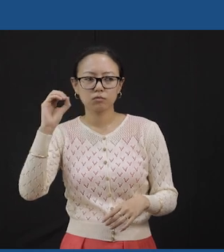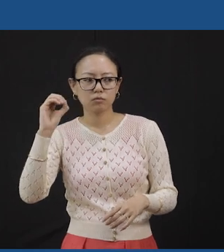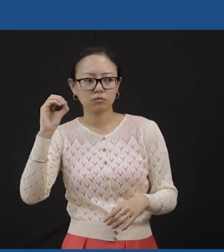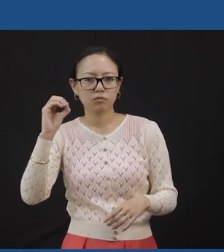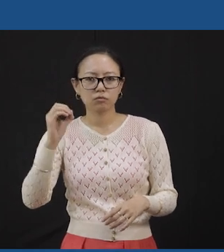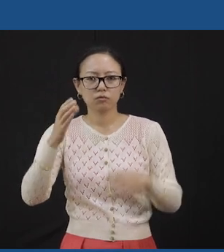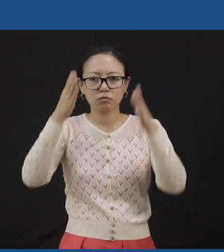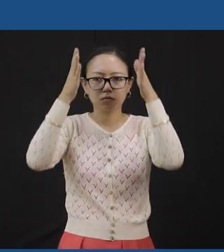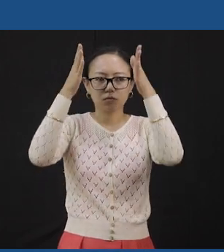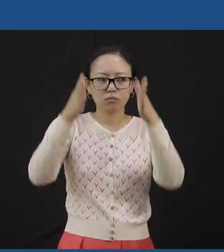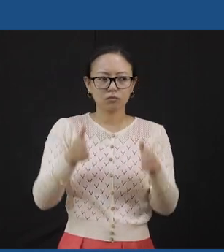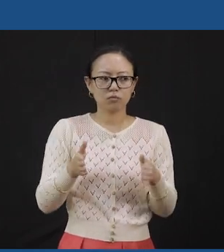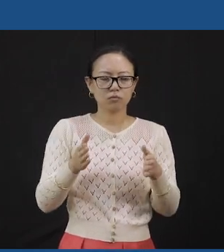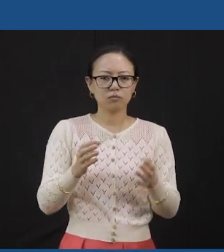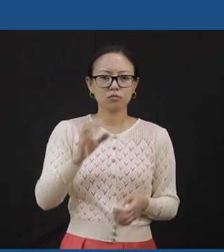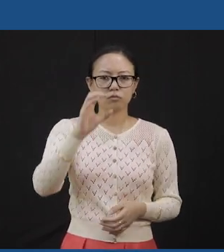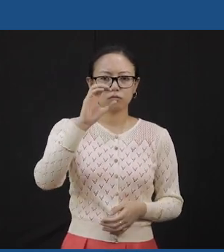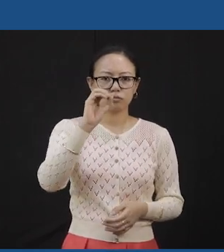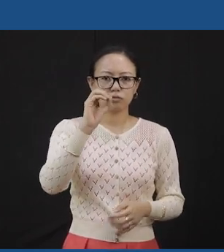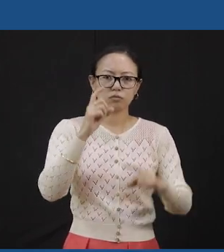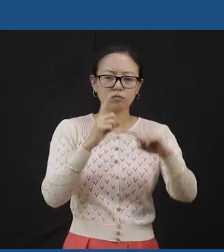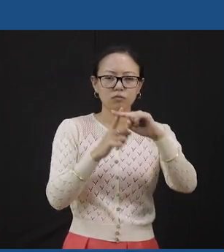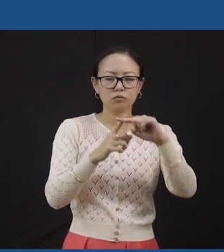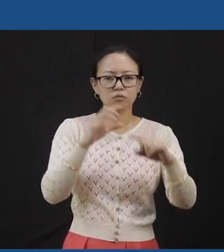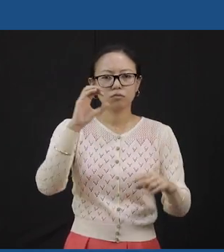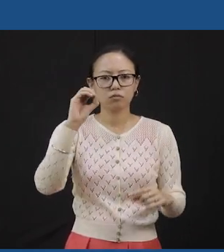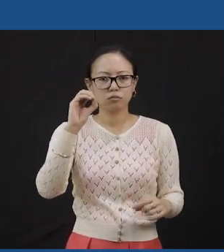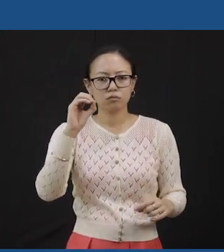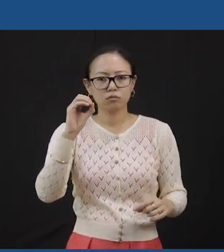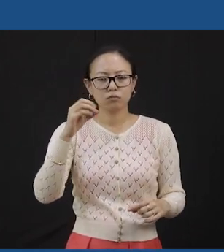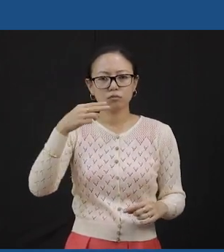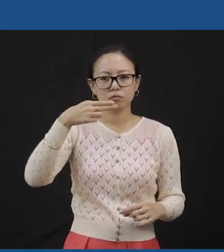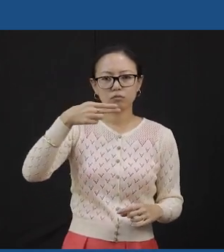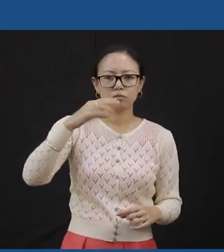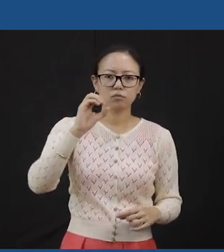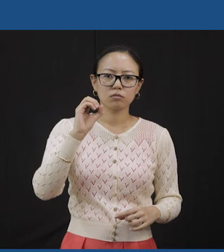Tens place. 0 plus 0 is again 0.